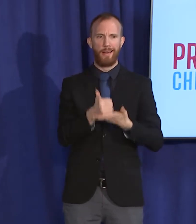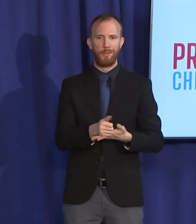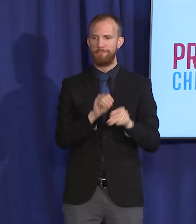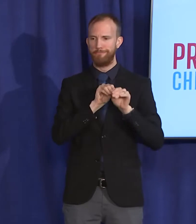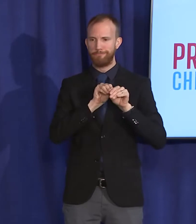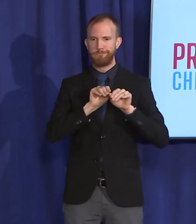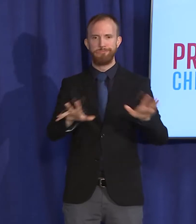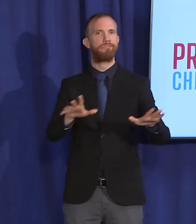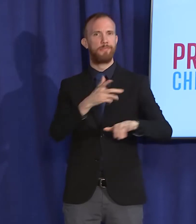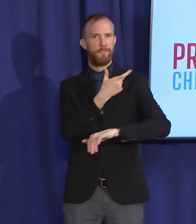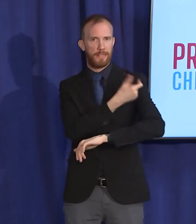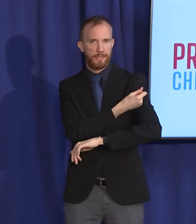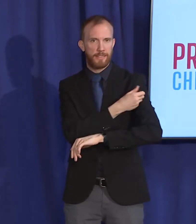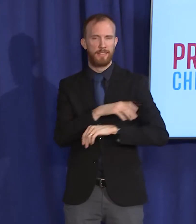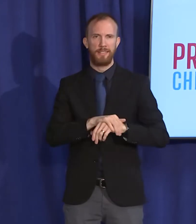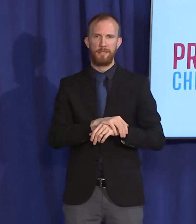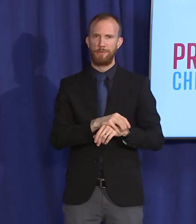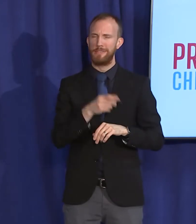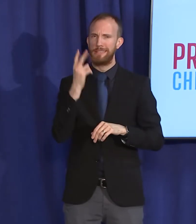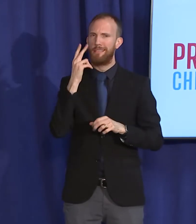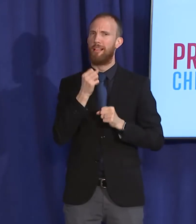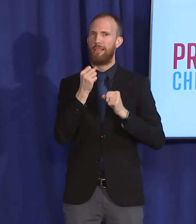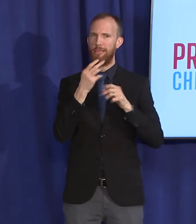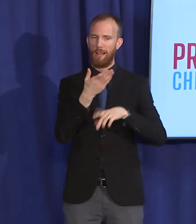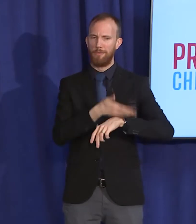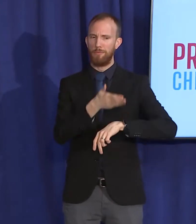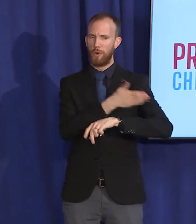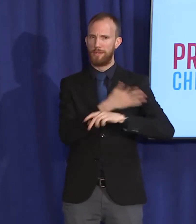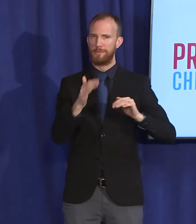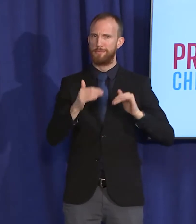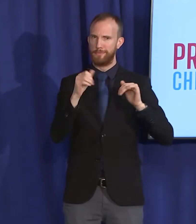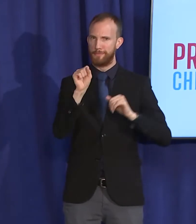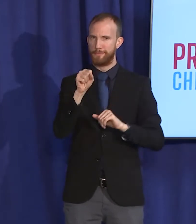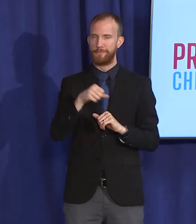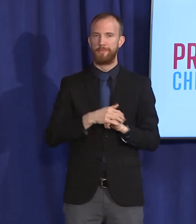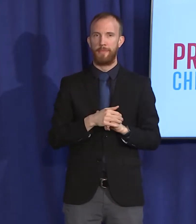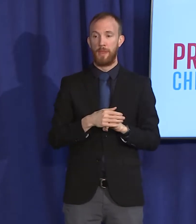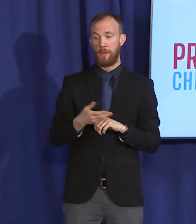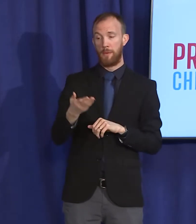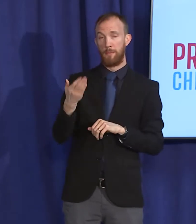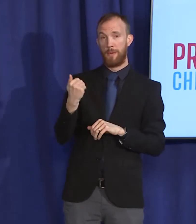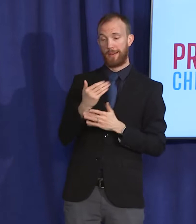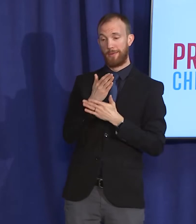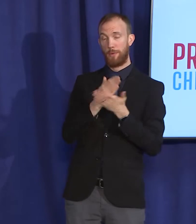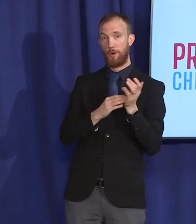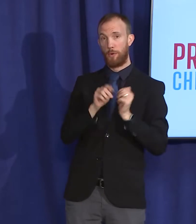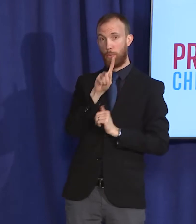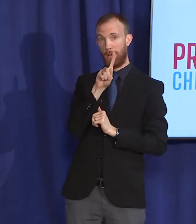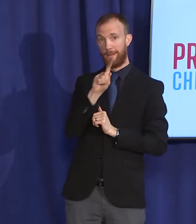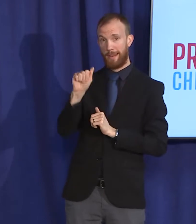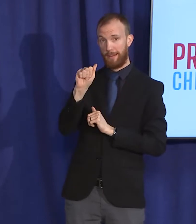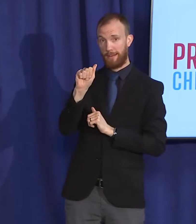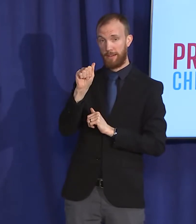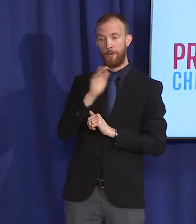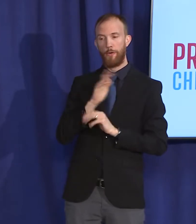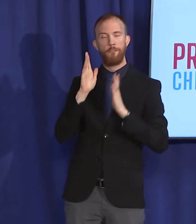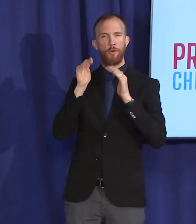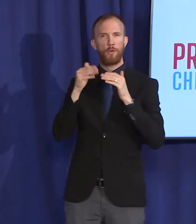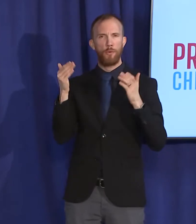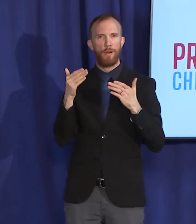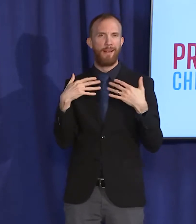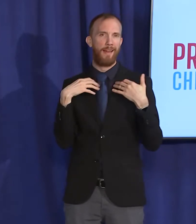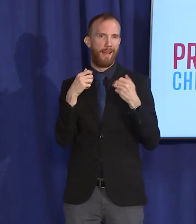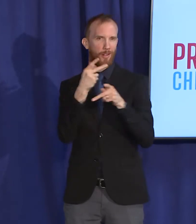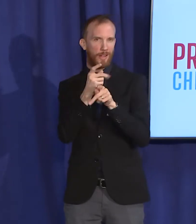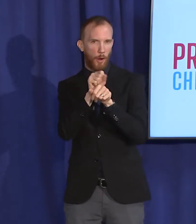great progress. Back in our Phase 1A of our vaccine rollout, when the focus was on healthcare workers and